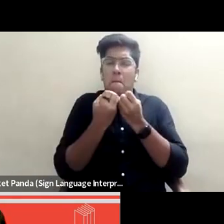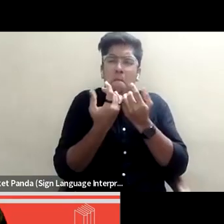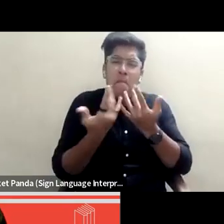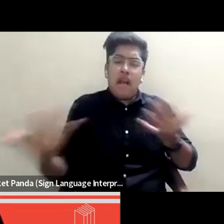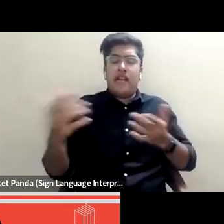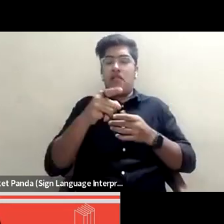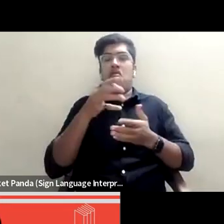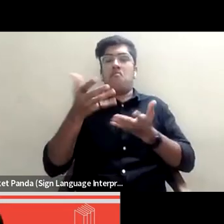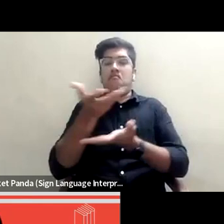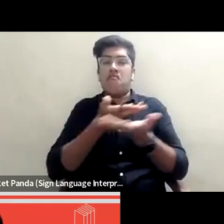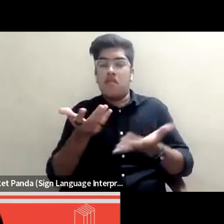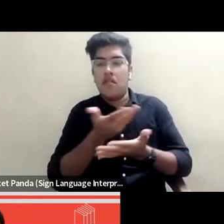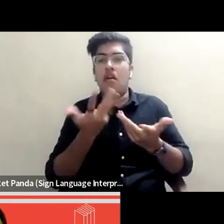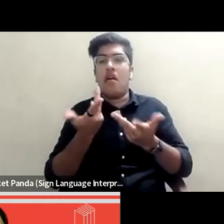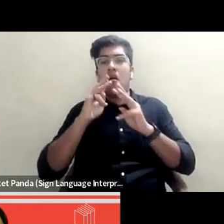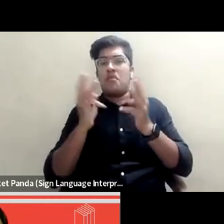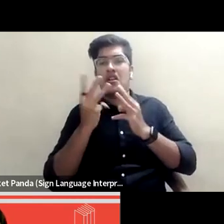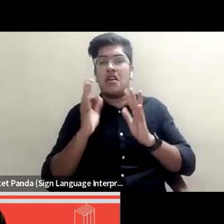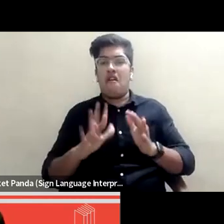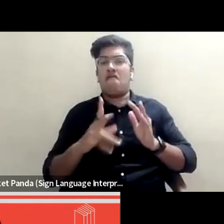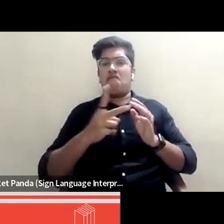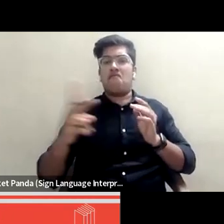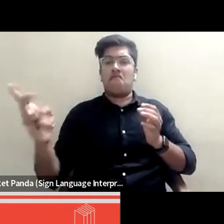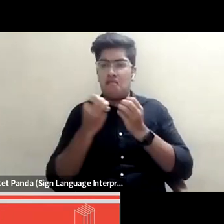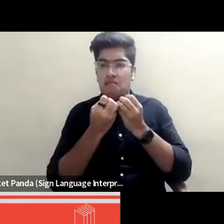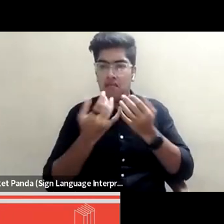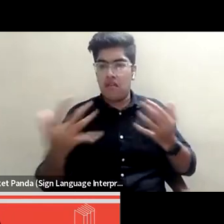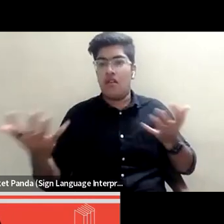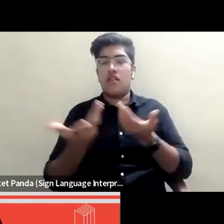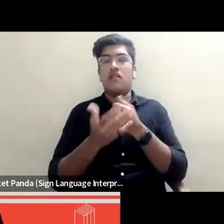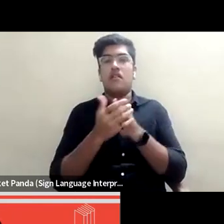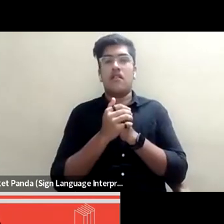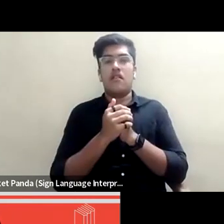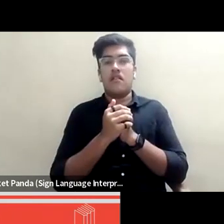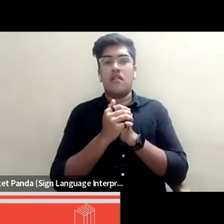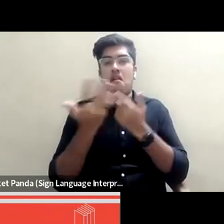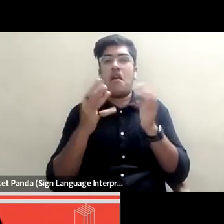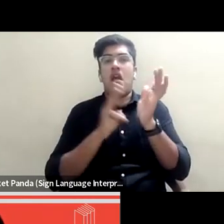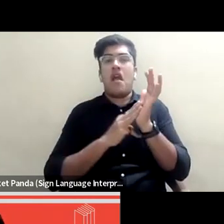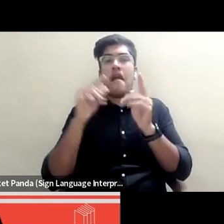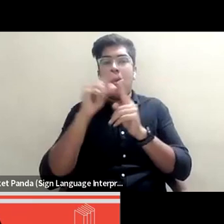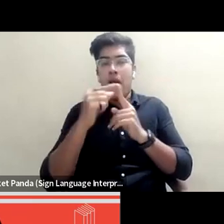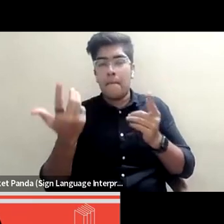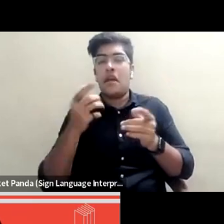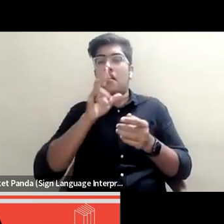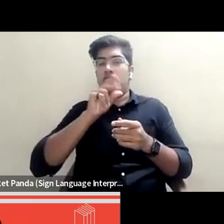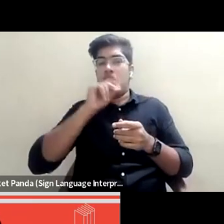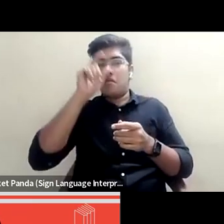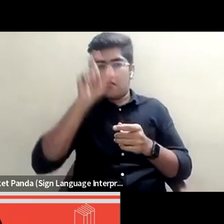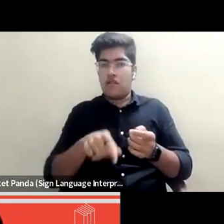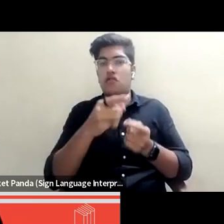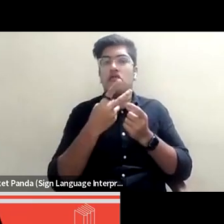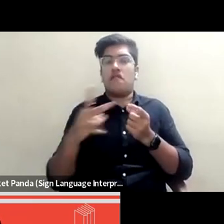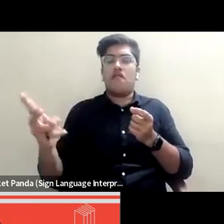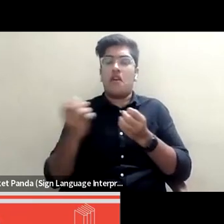people in the country in your capacity as one of as an MP or as a speaker. And what